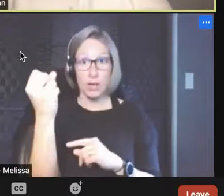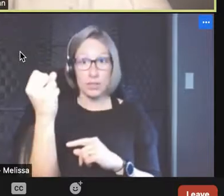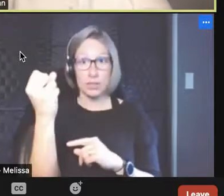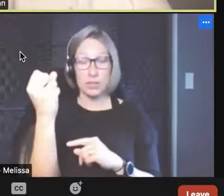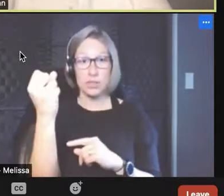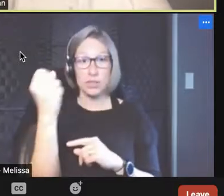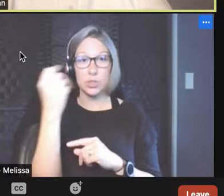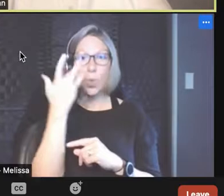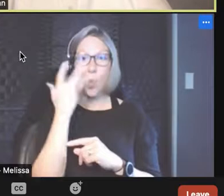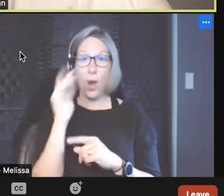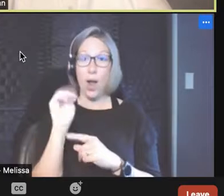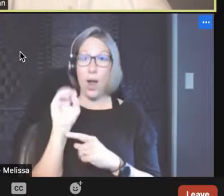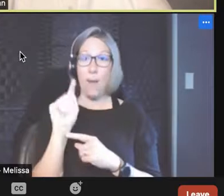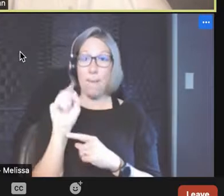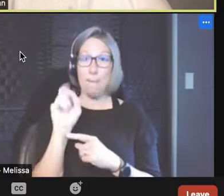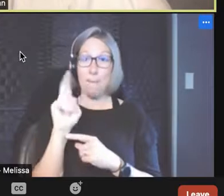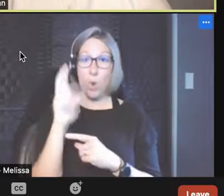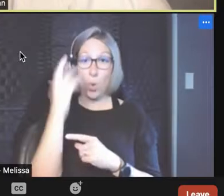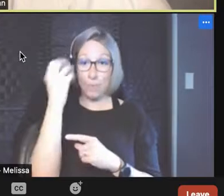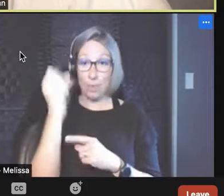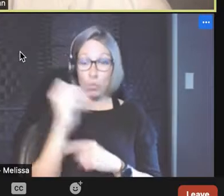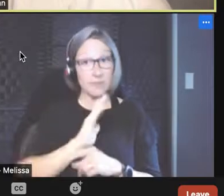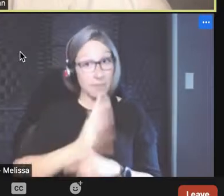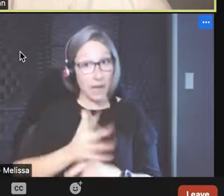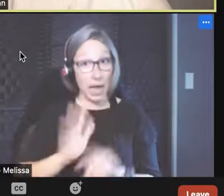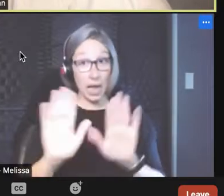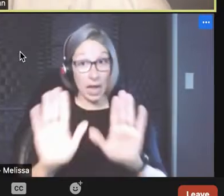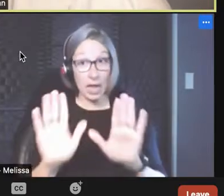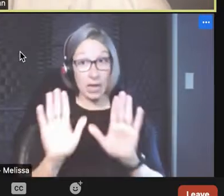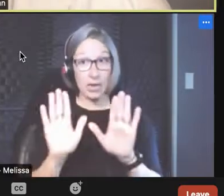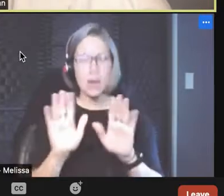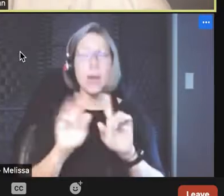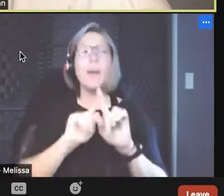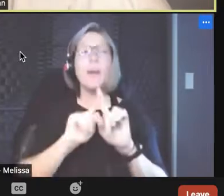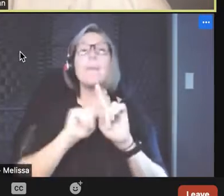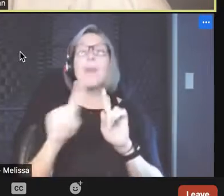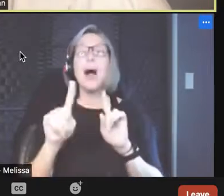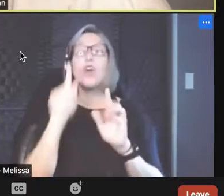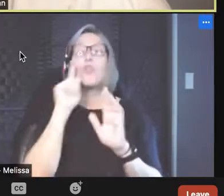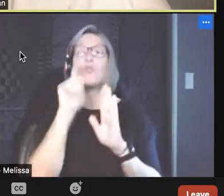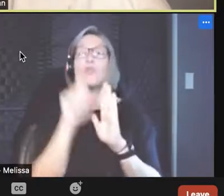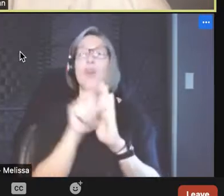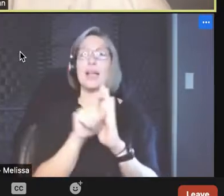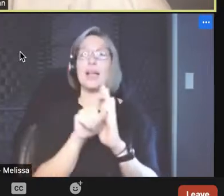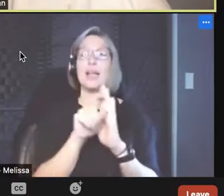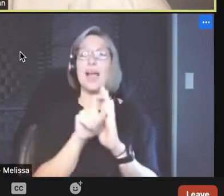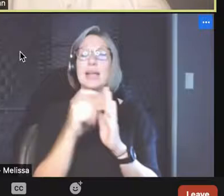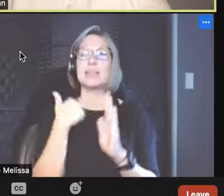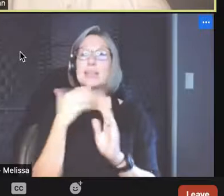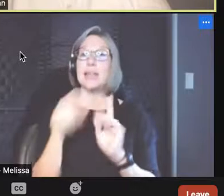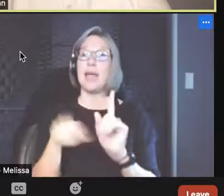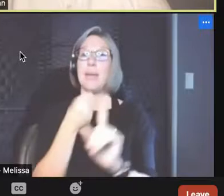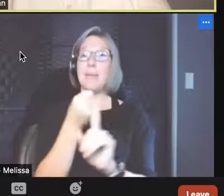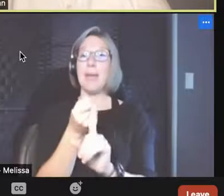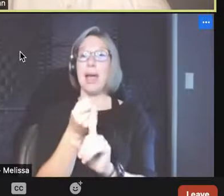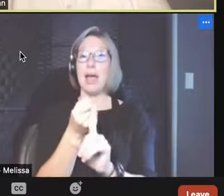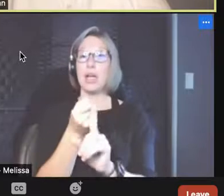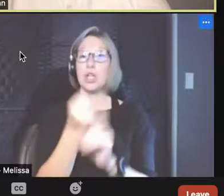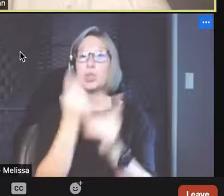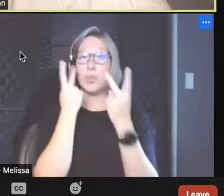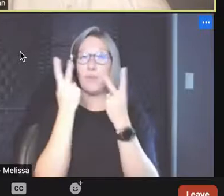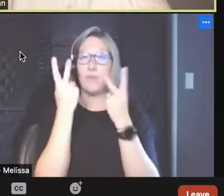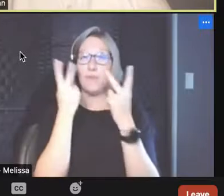motor memory, and that is A-okay, I want you also to recognize that there is an impact to the visual